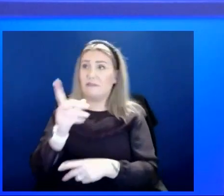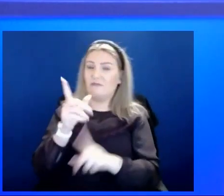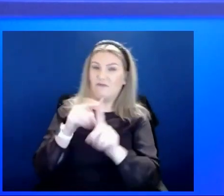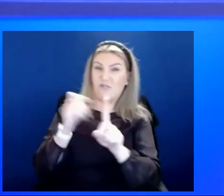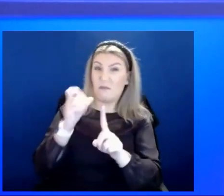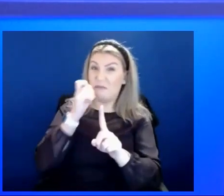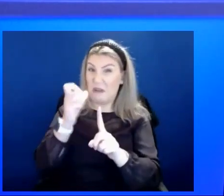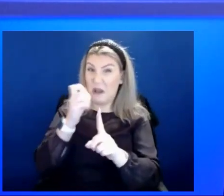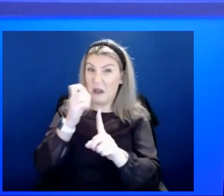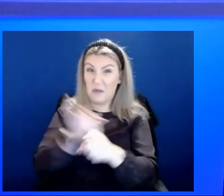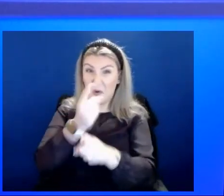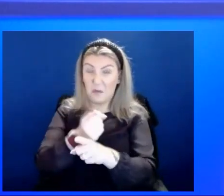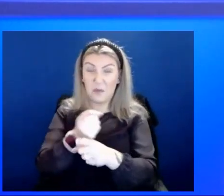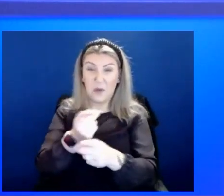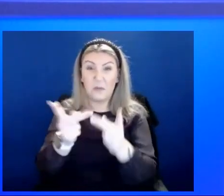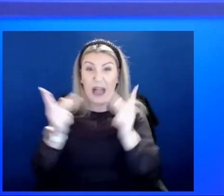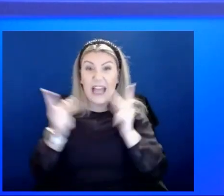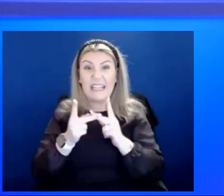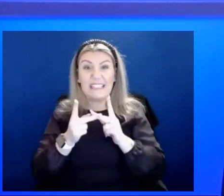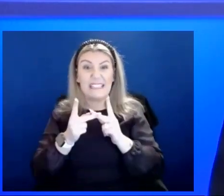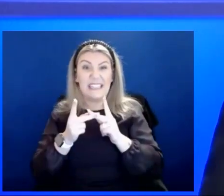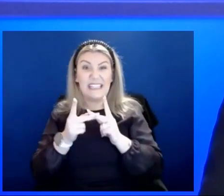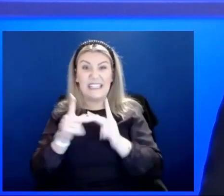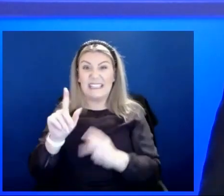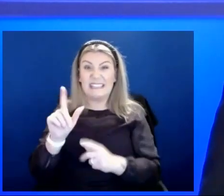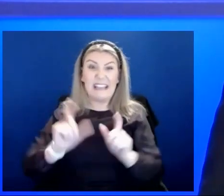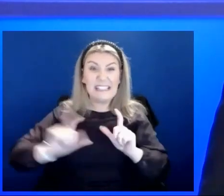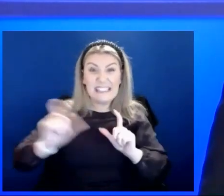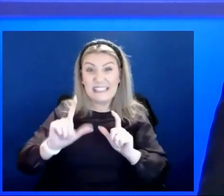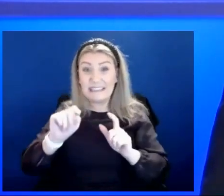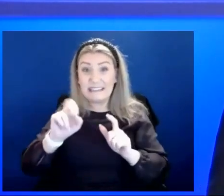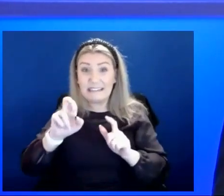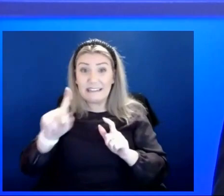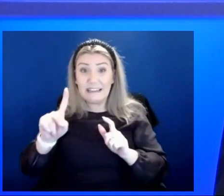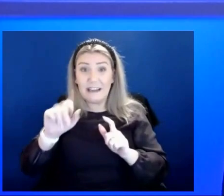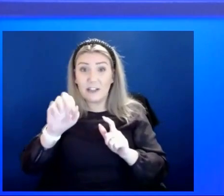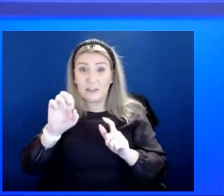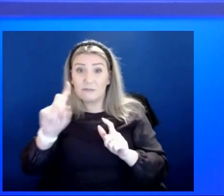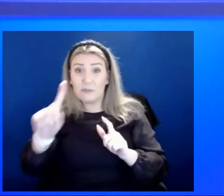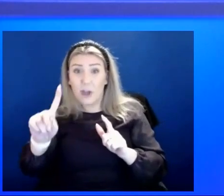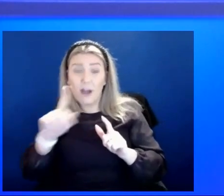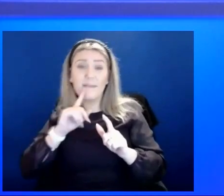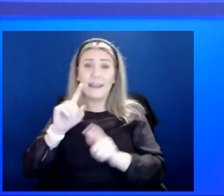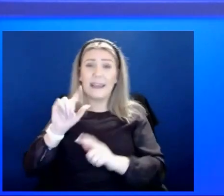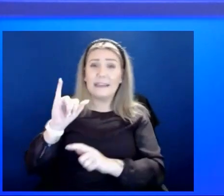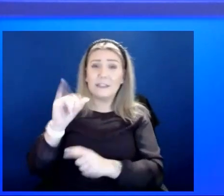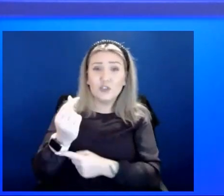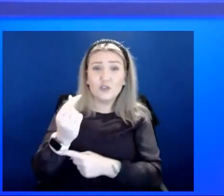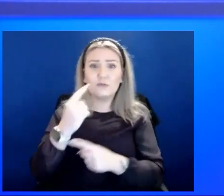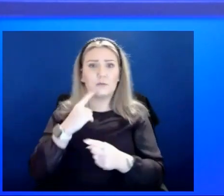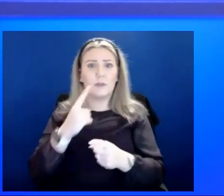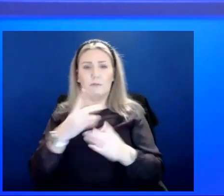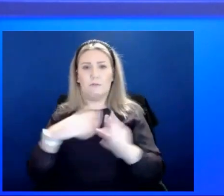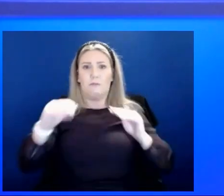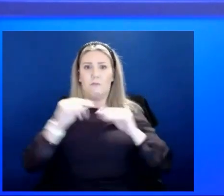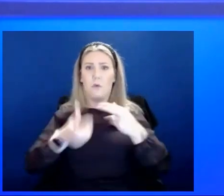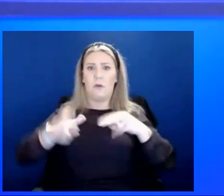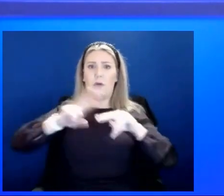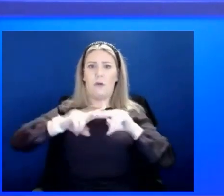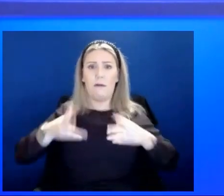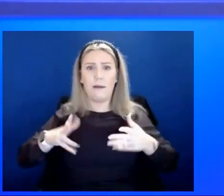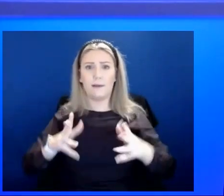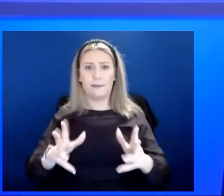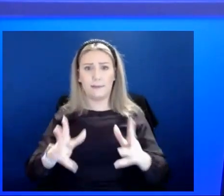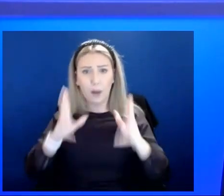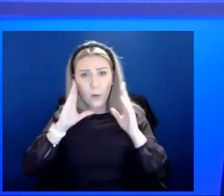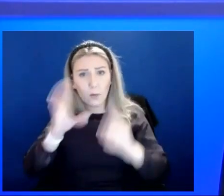TikTok, Instagram, I mean, there's a lot of potential for heightening the response. And I think that the best advice I can give is